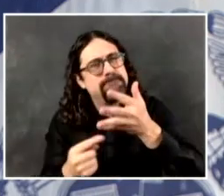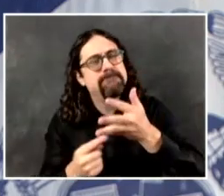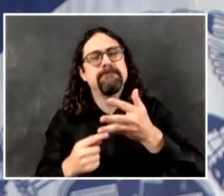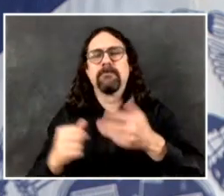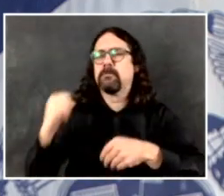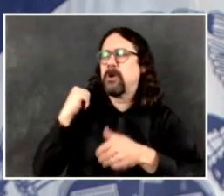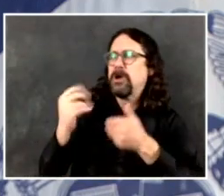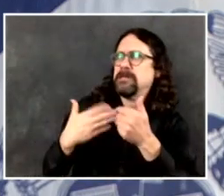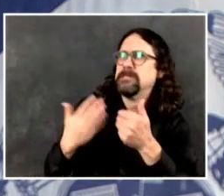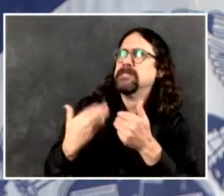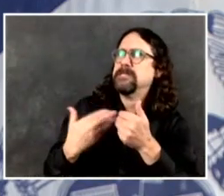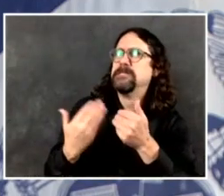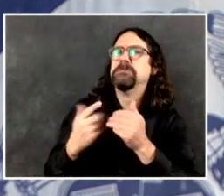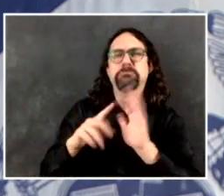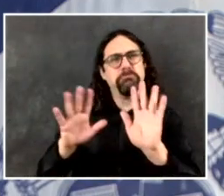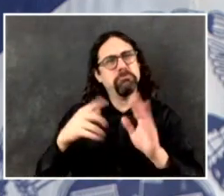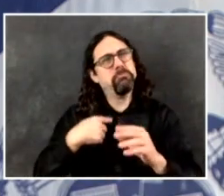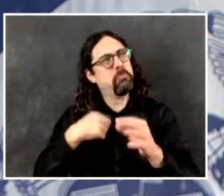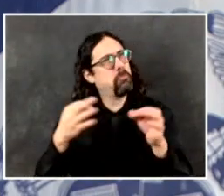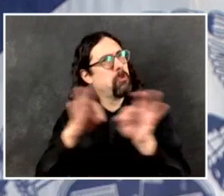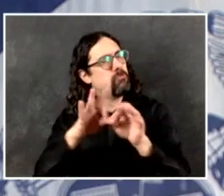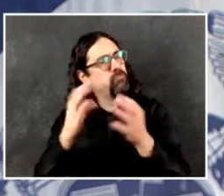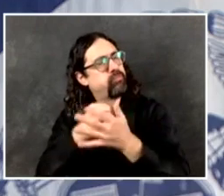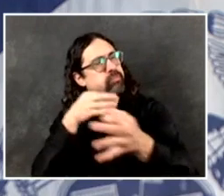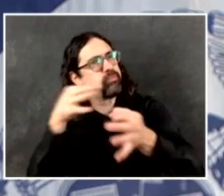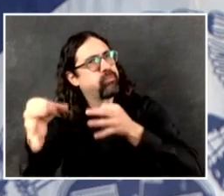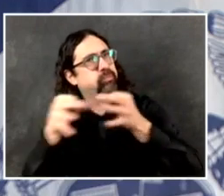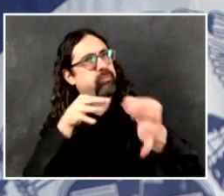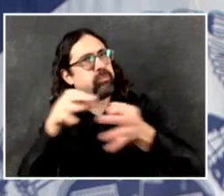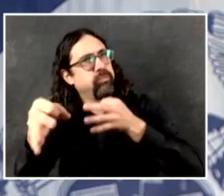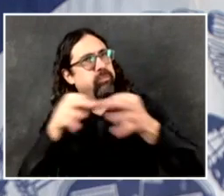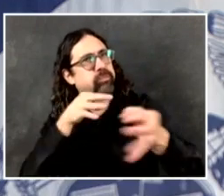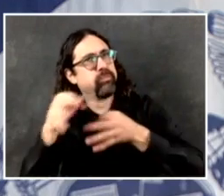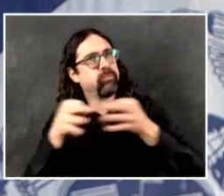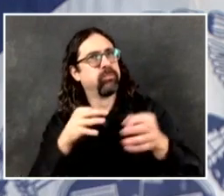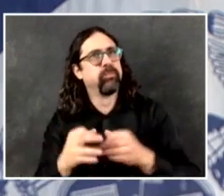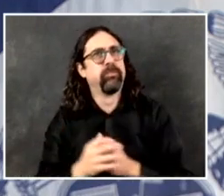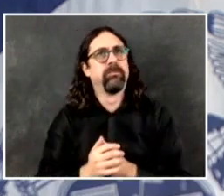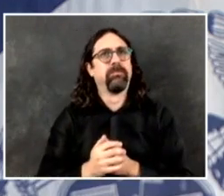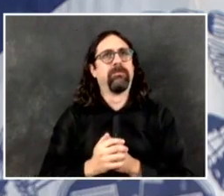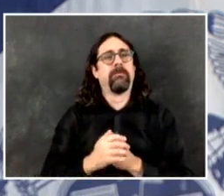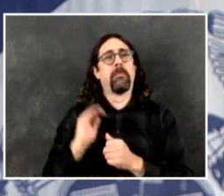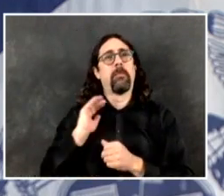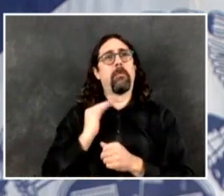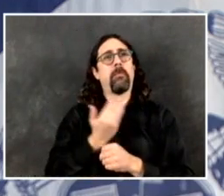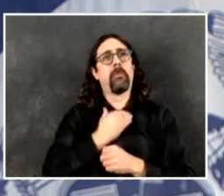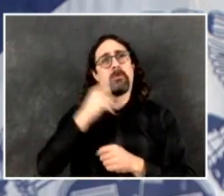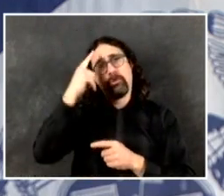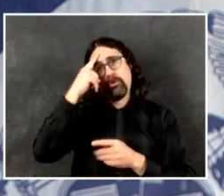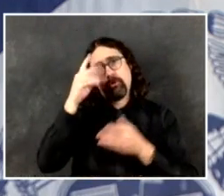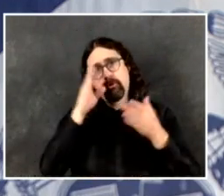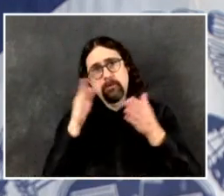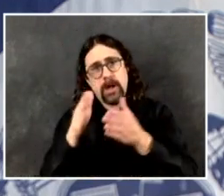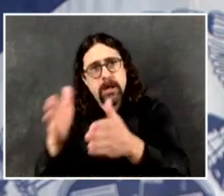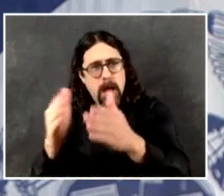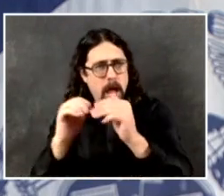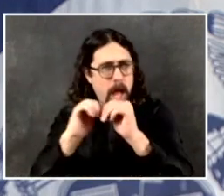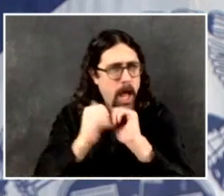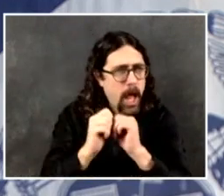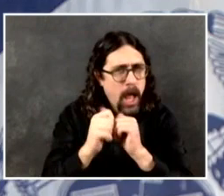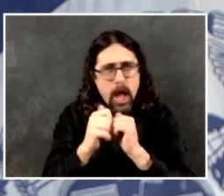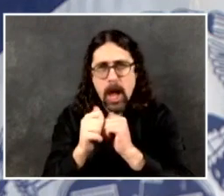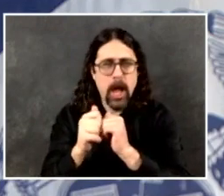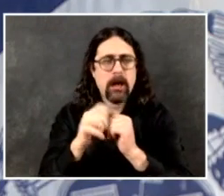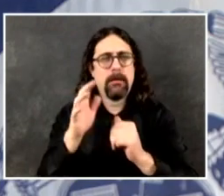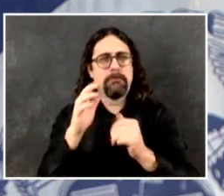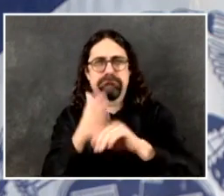I'm going to talk about four specific pieces of our strategy. Again, these are just the initial